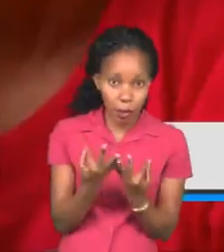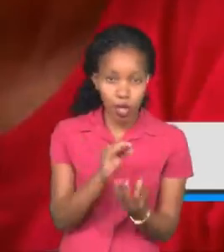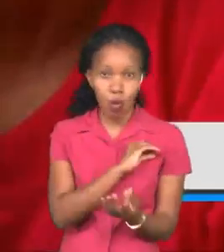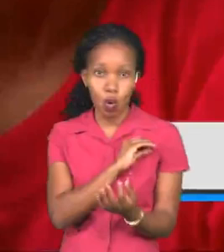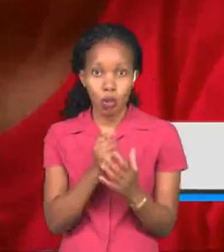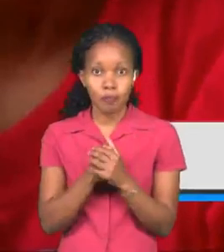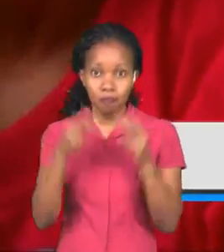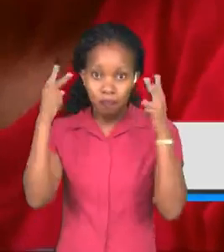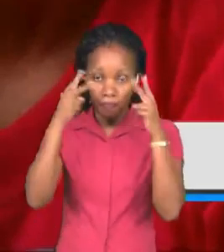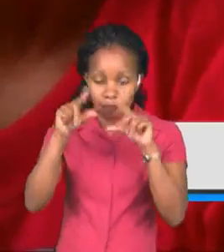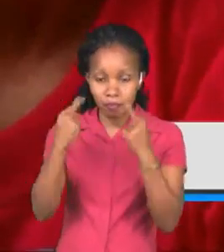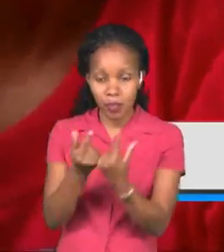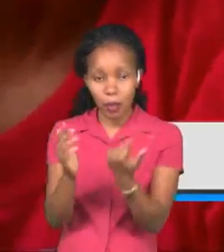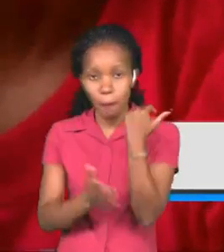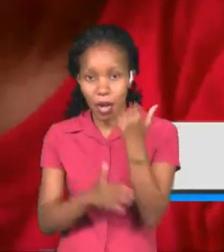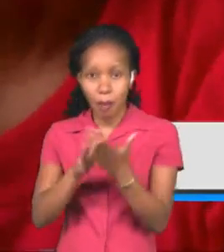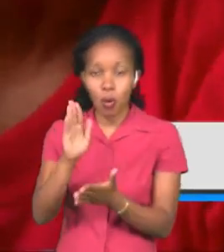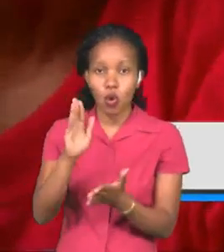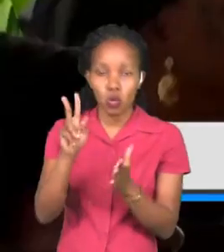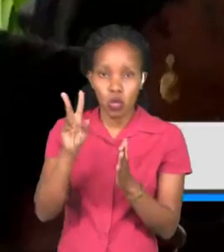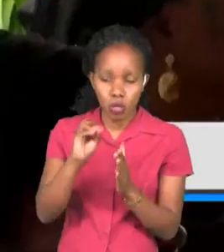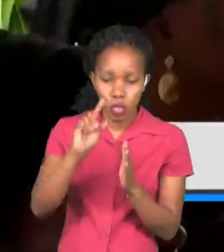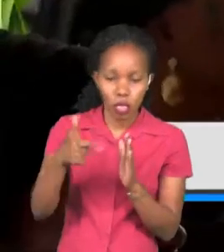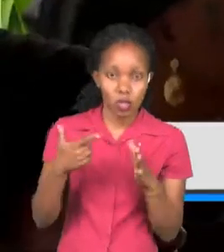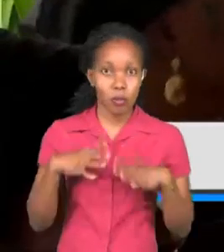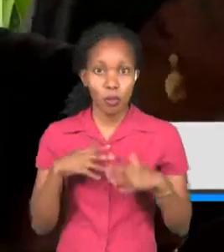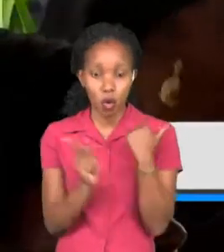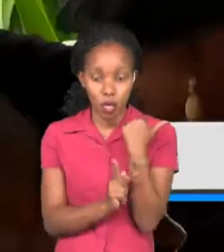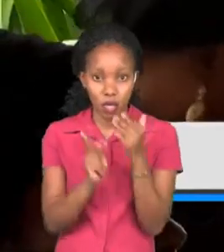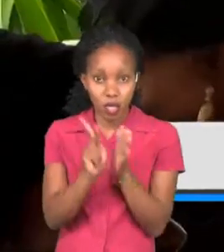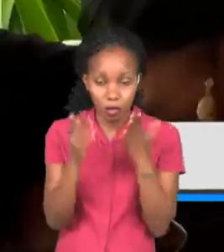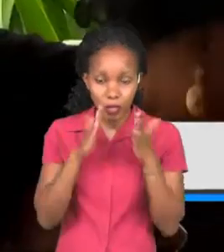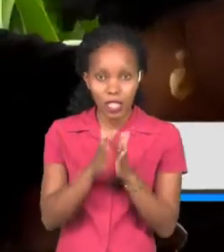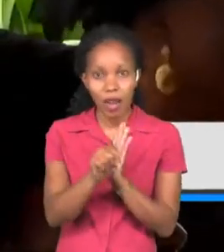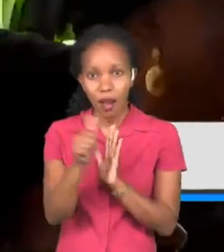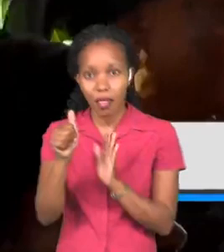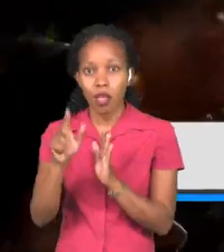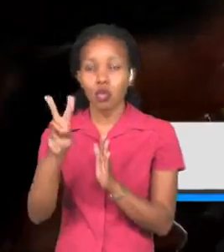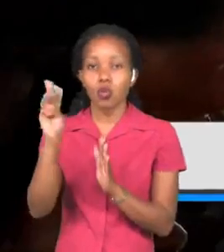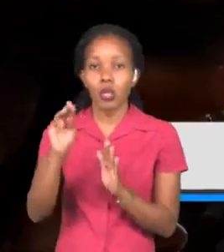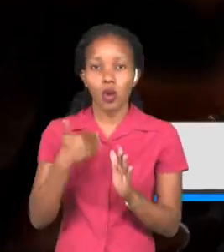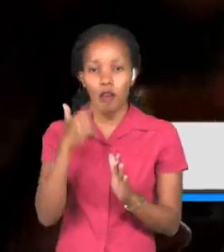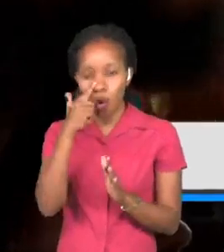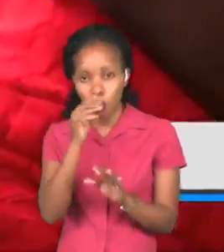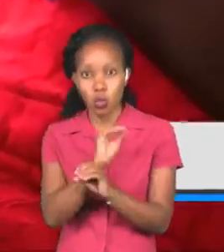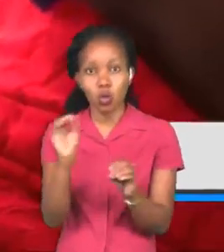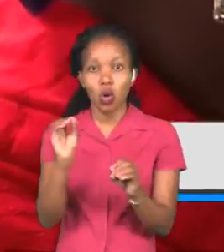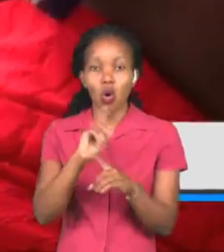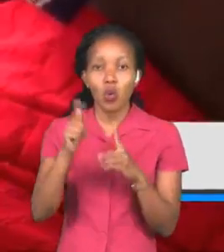Boko Haram has killed more than 20,000 people and forced about 2 million to flee their homes since it began an insurgency